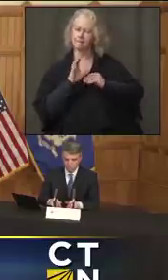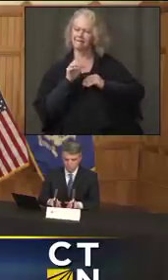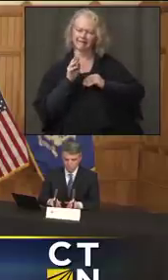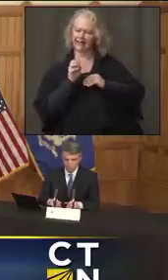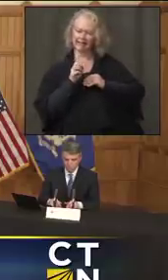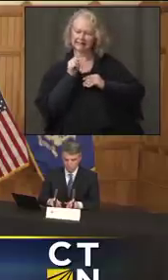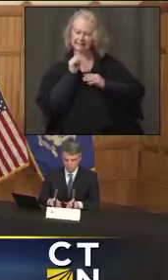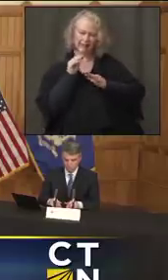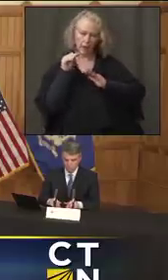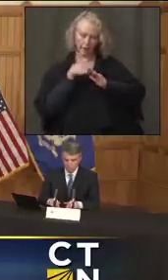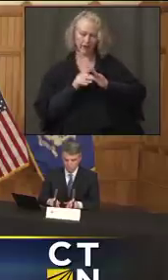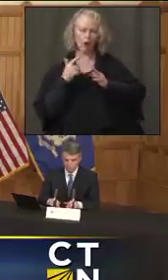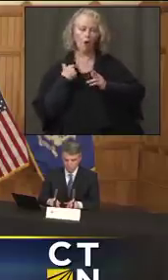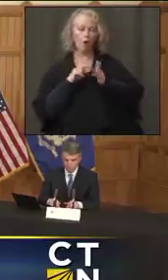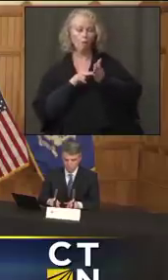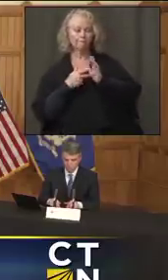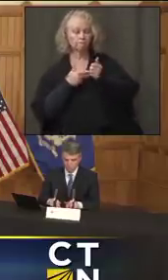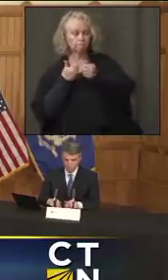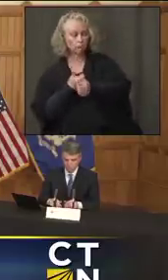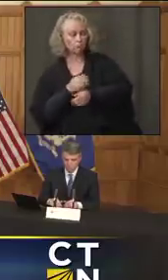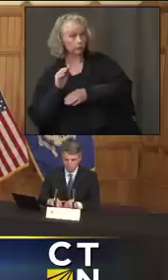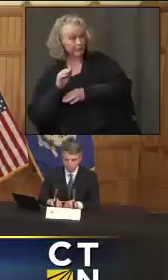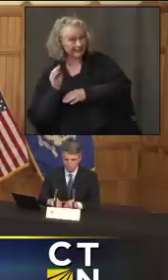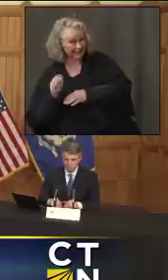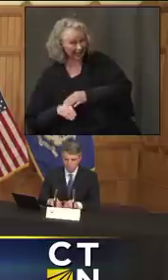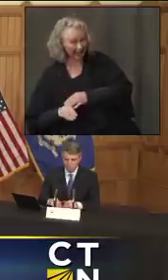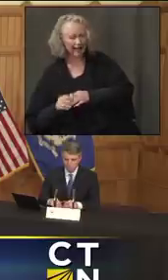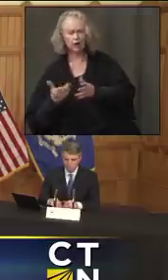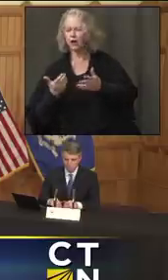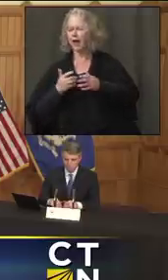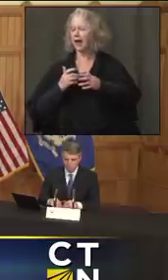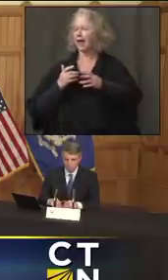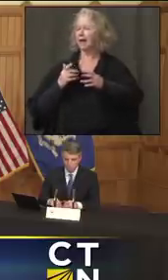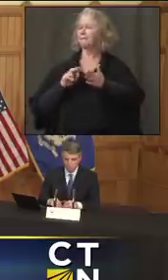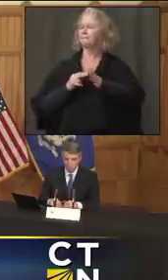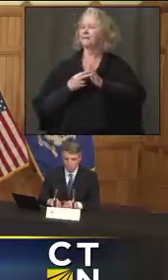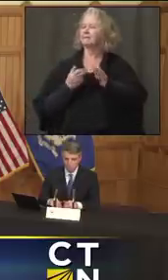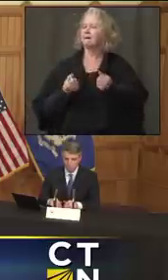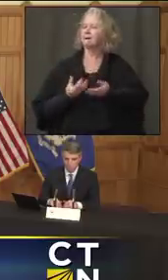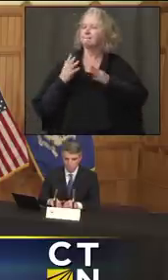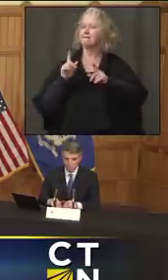using the percentages, and what do we need the testing to be at?